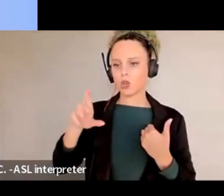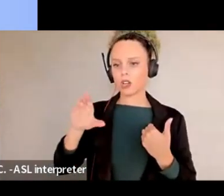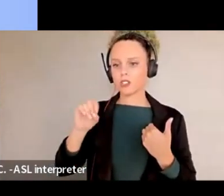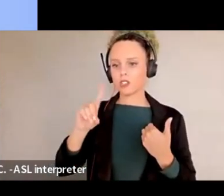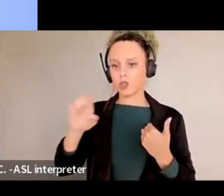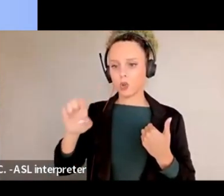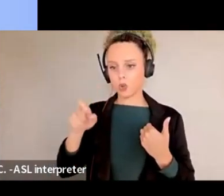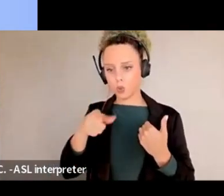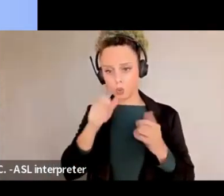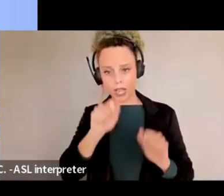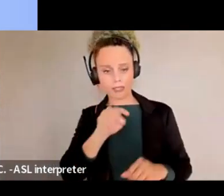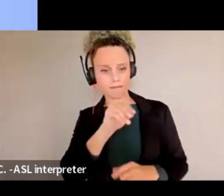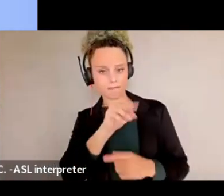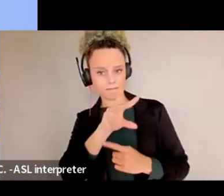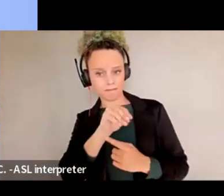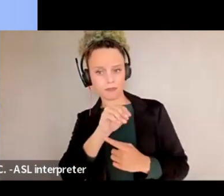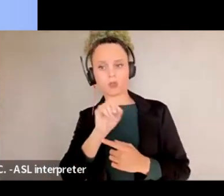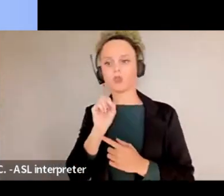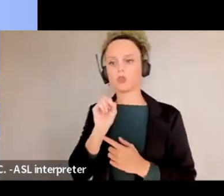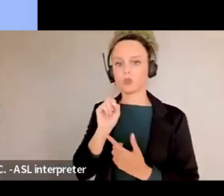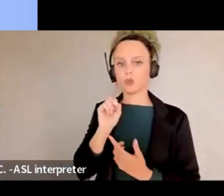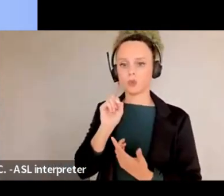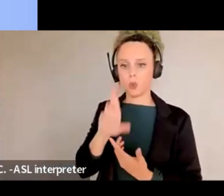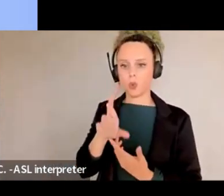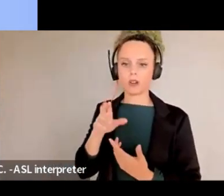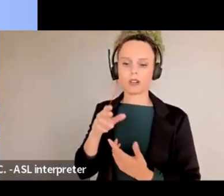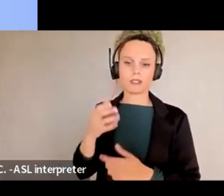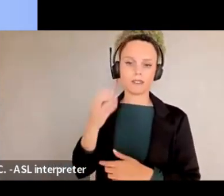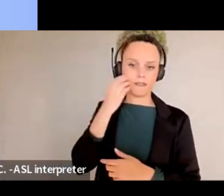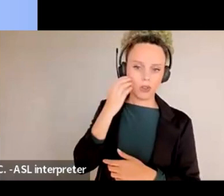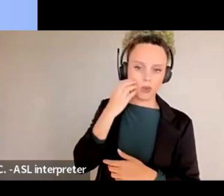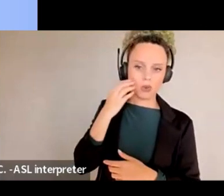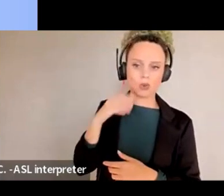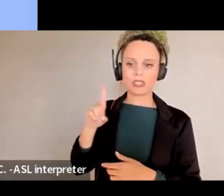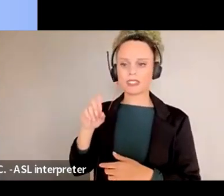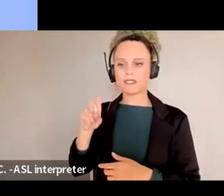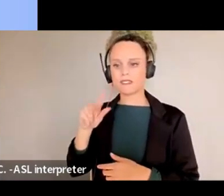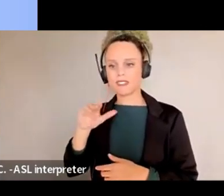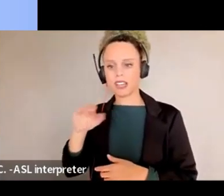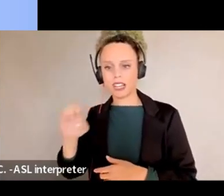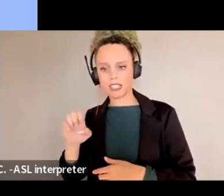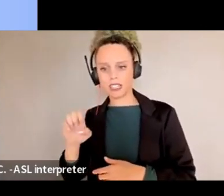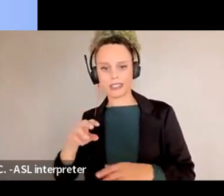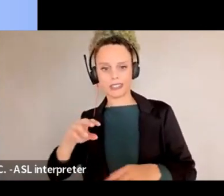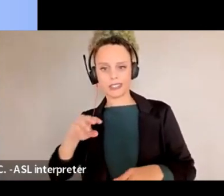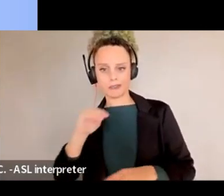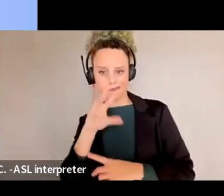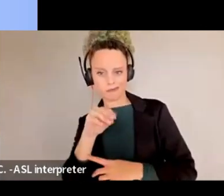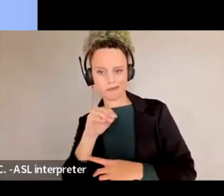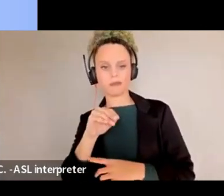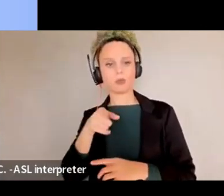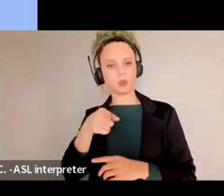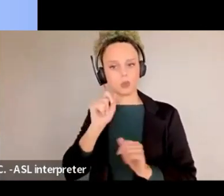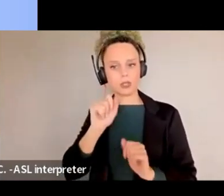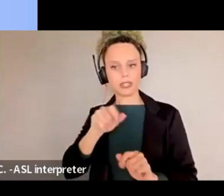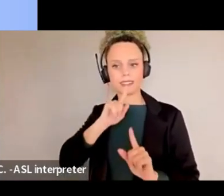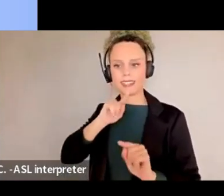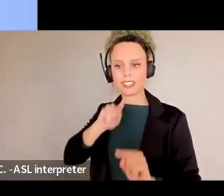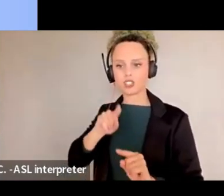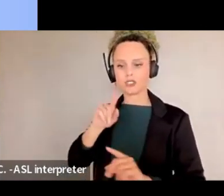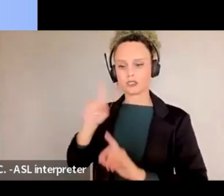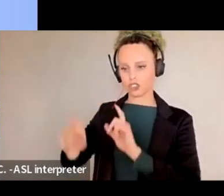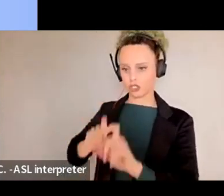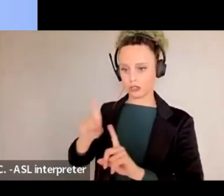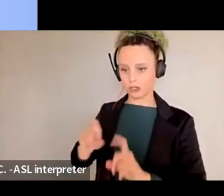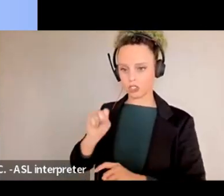Our evaluation survey, there's a QR code on this final slide that you can take a picture of or use your camera